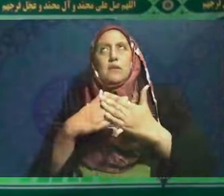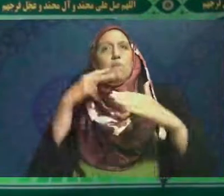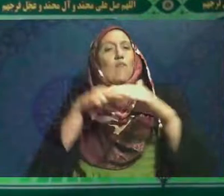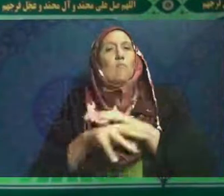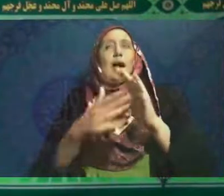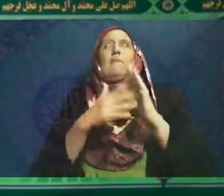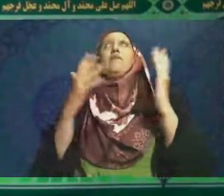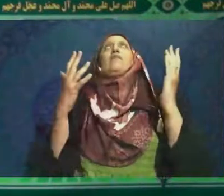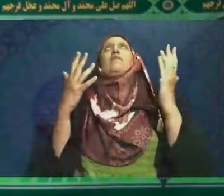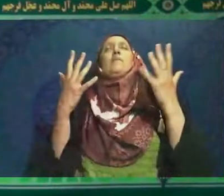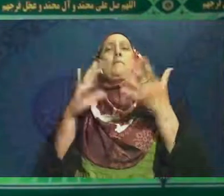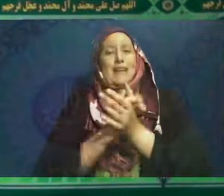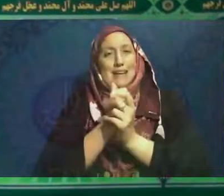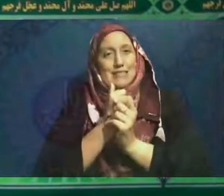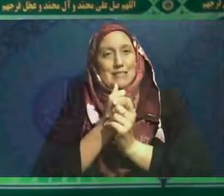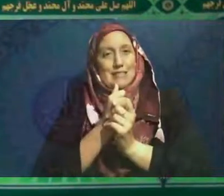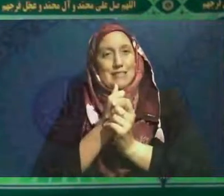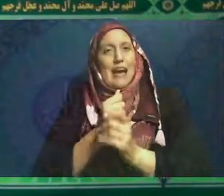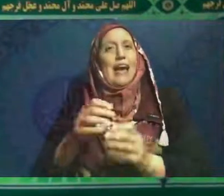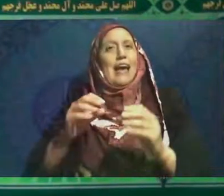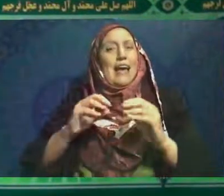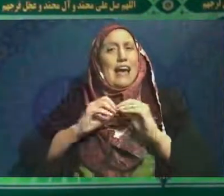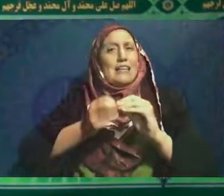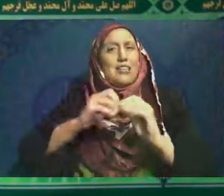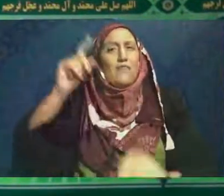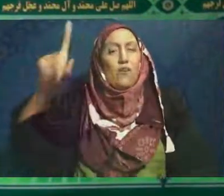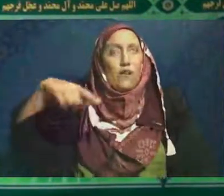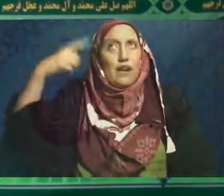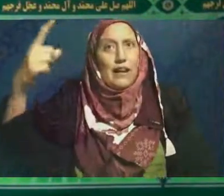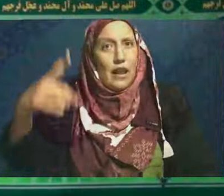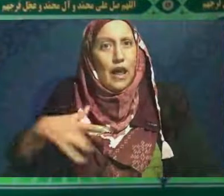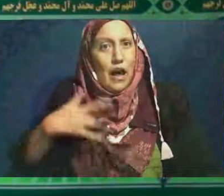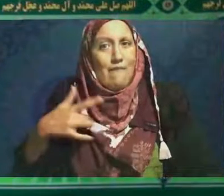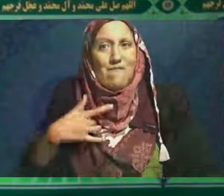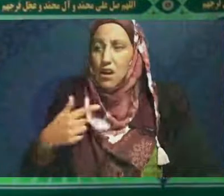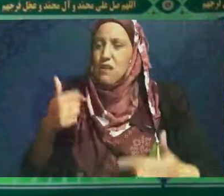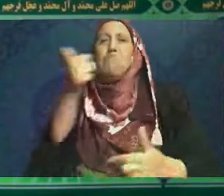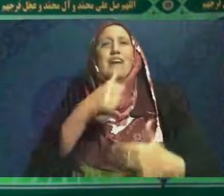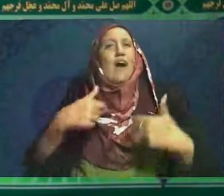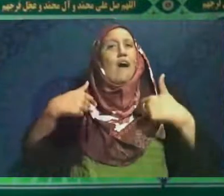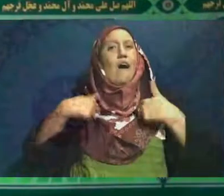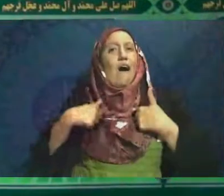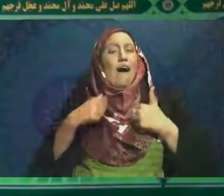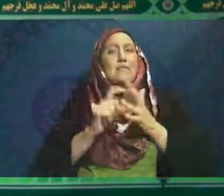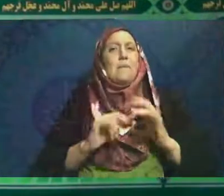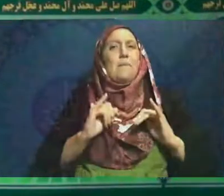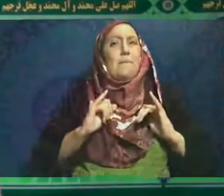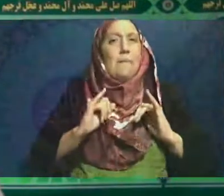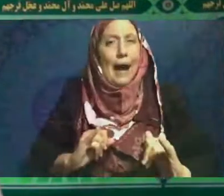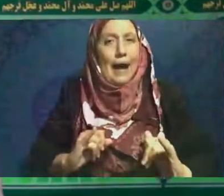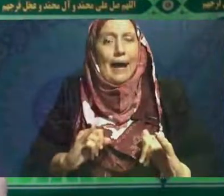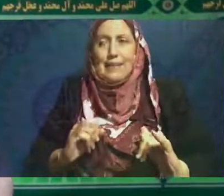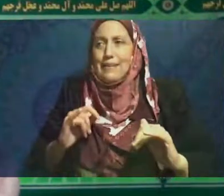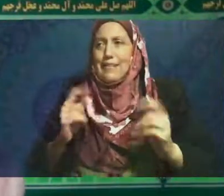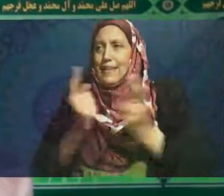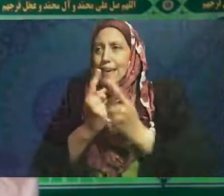been hellbound, but they have done the terms, intercession will bring them out, reduces their punishment. Even